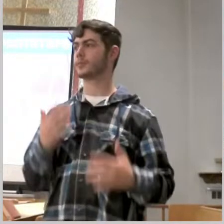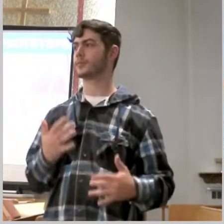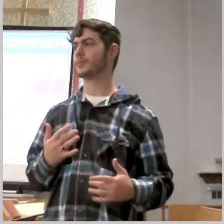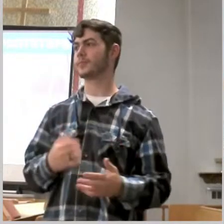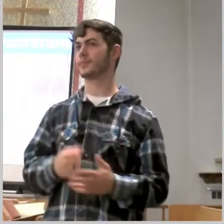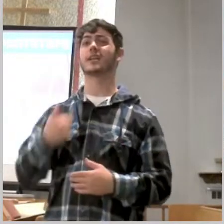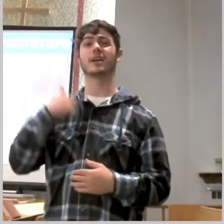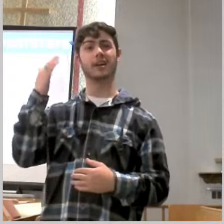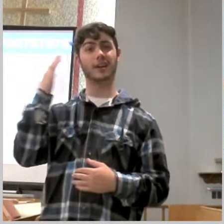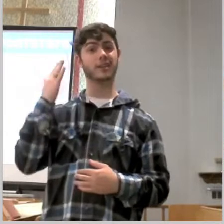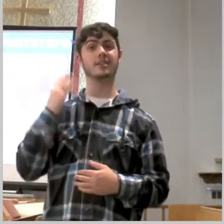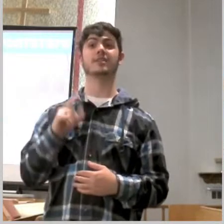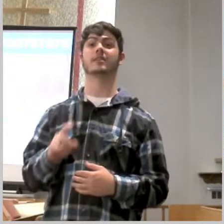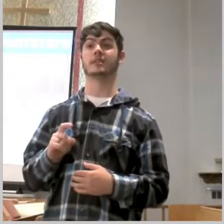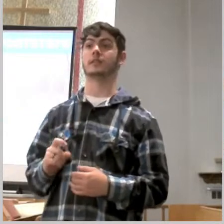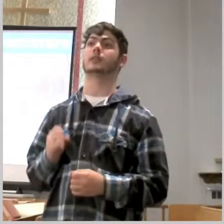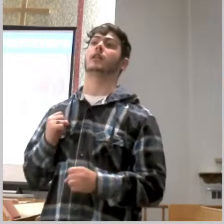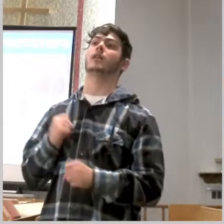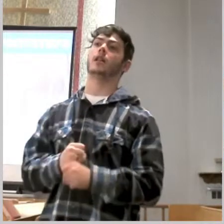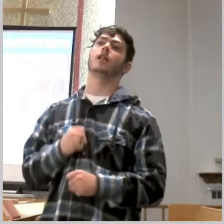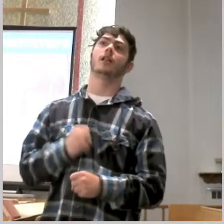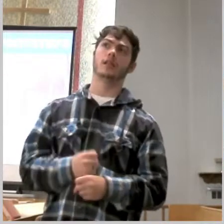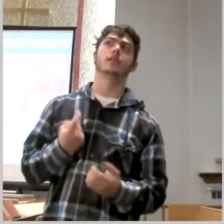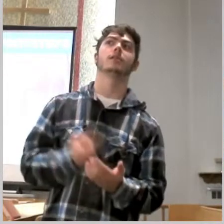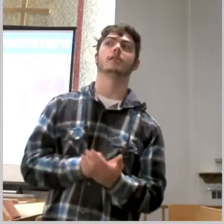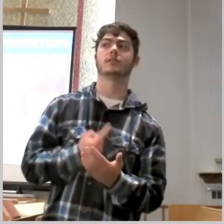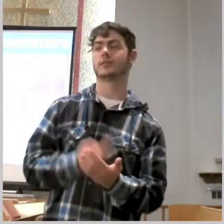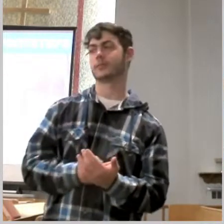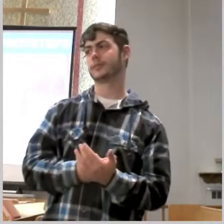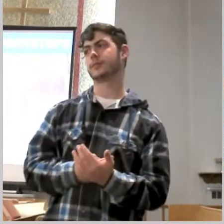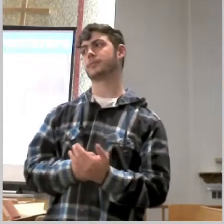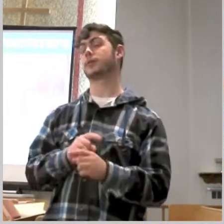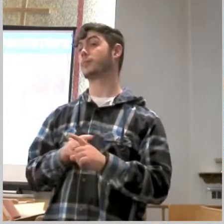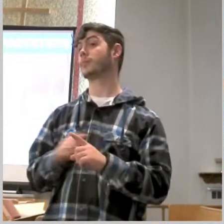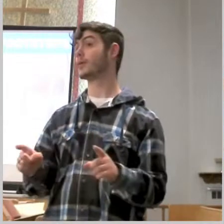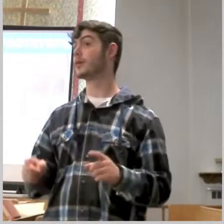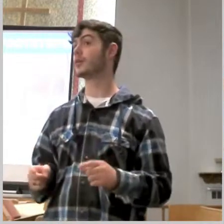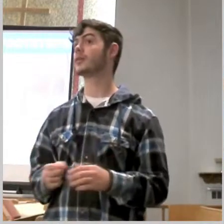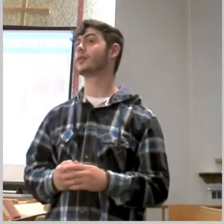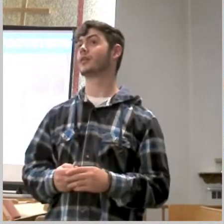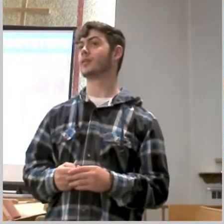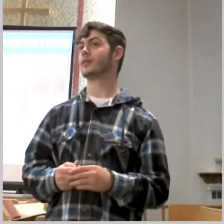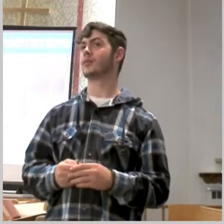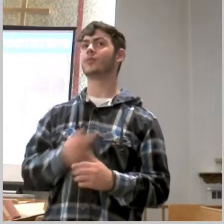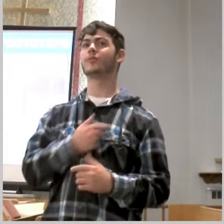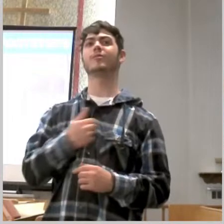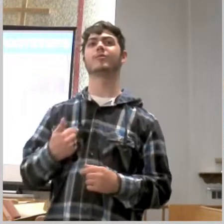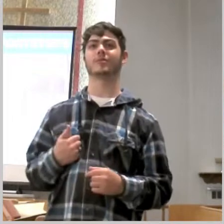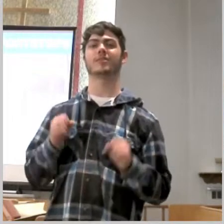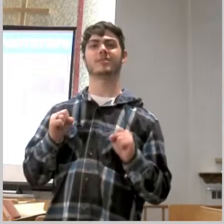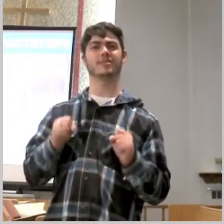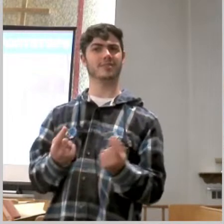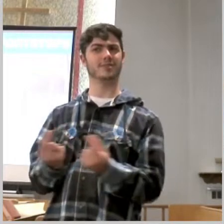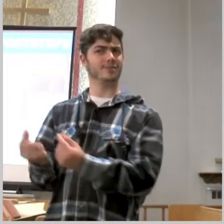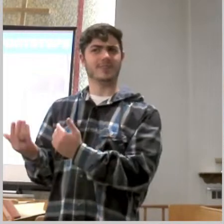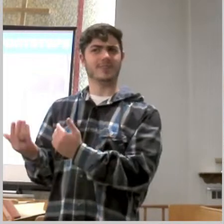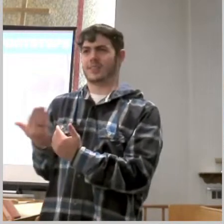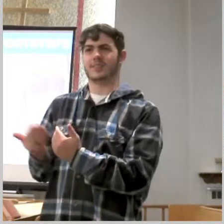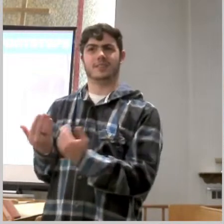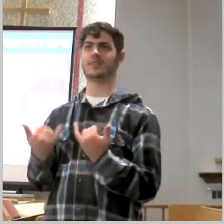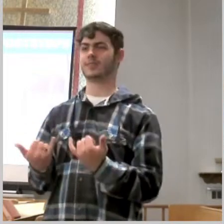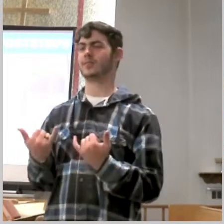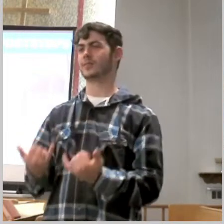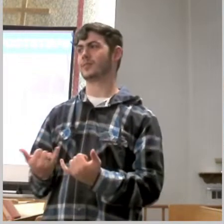sometimes it takes work sometimes to do that, right? But in this capital campaign, it's been made easy for us now to